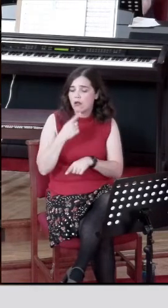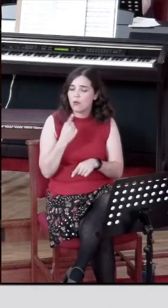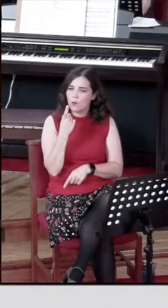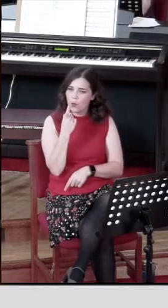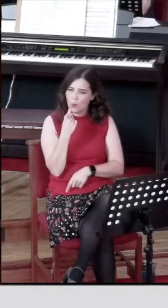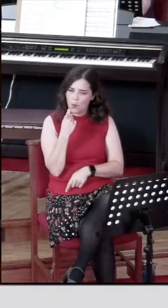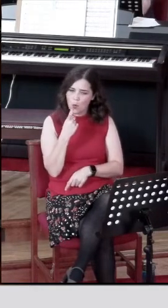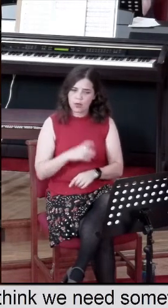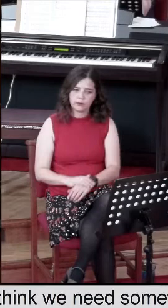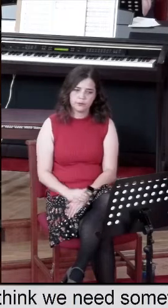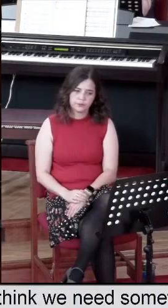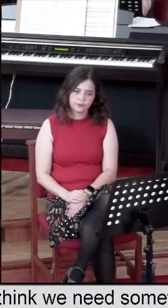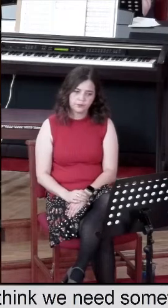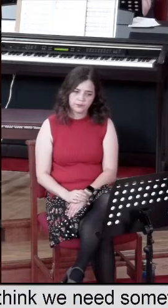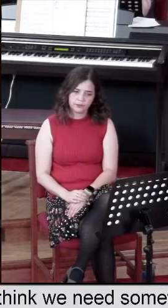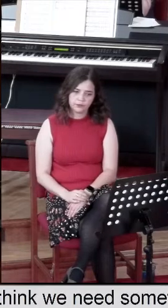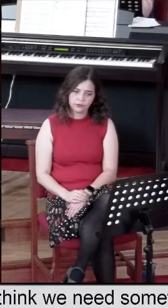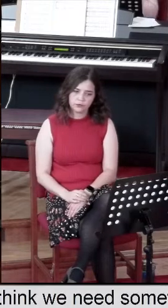one more.